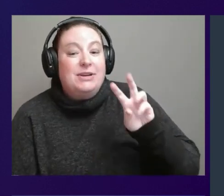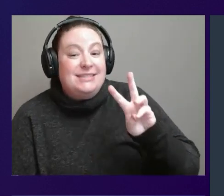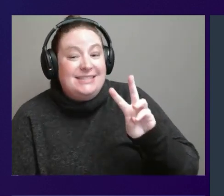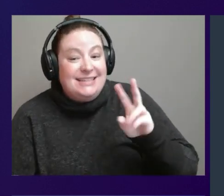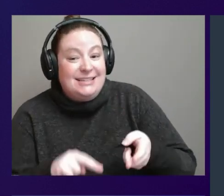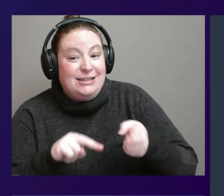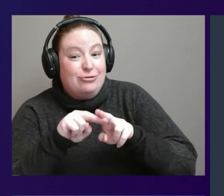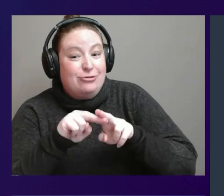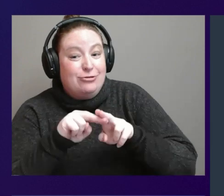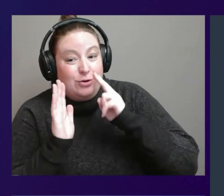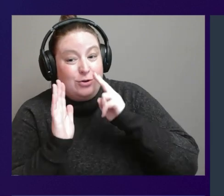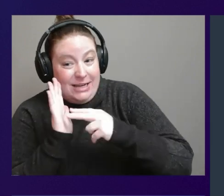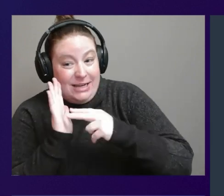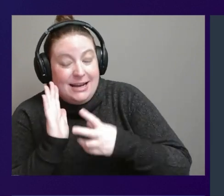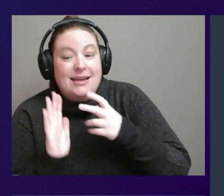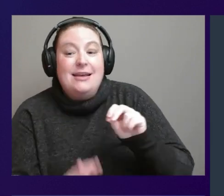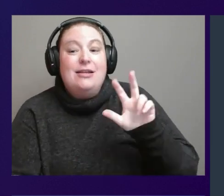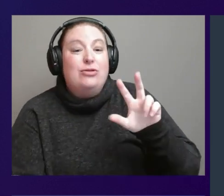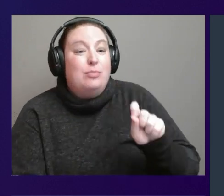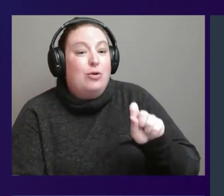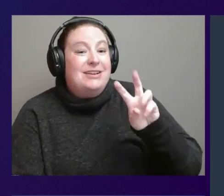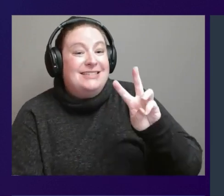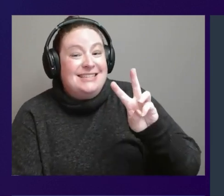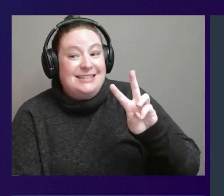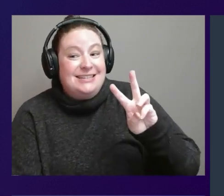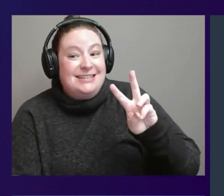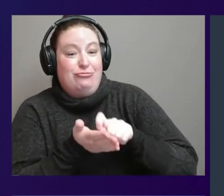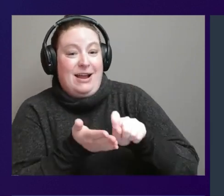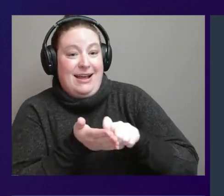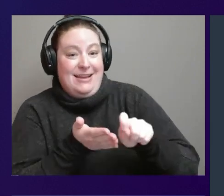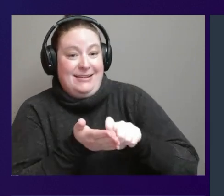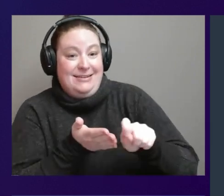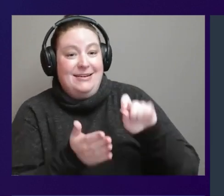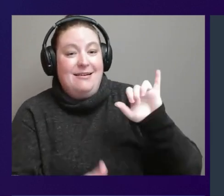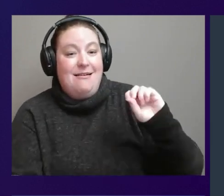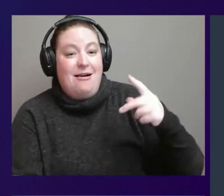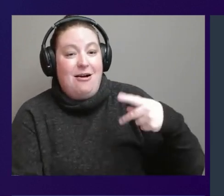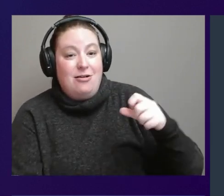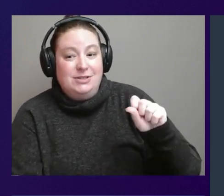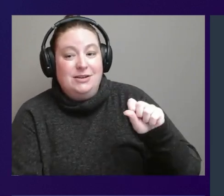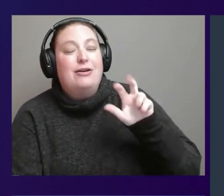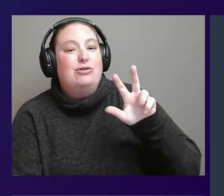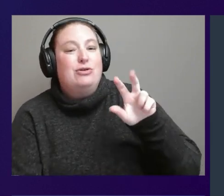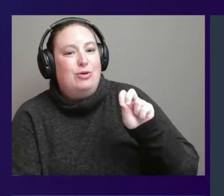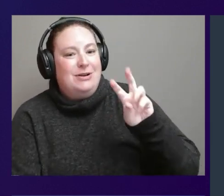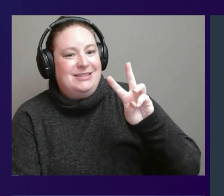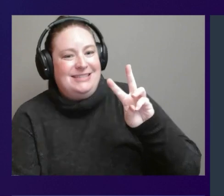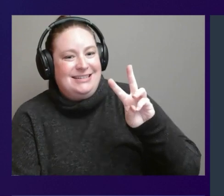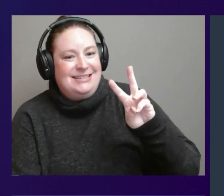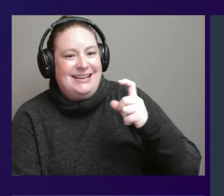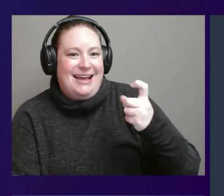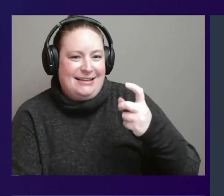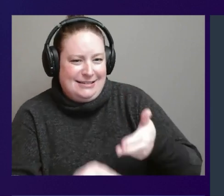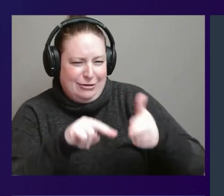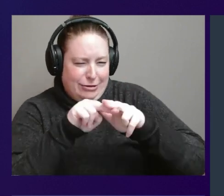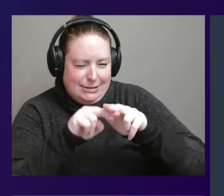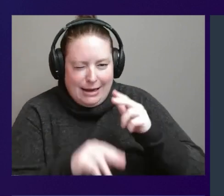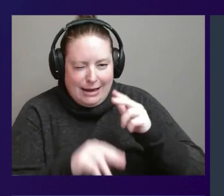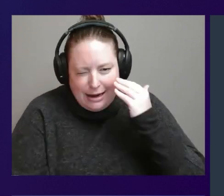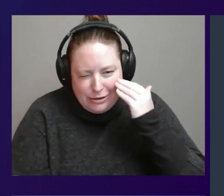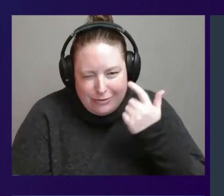write IOPS per file system, a 3.6x increase. I know I just said 3.5, that was in my